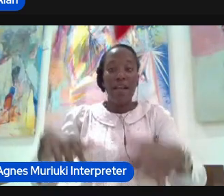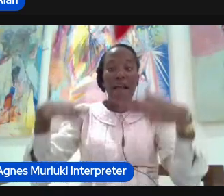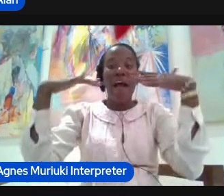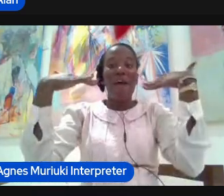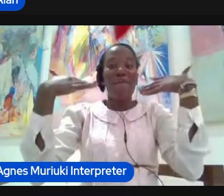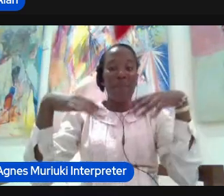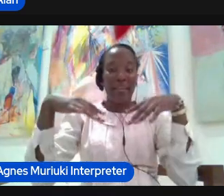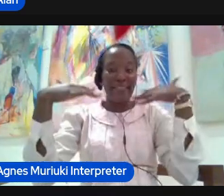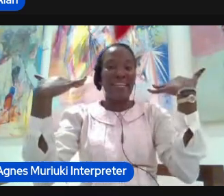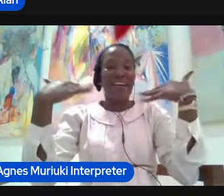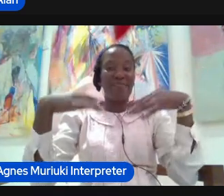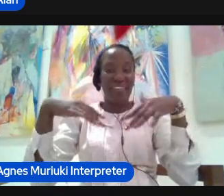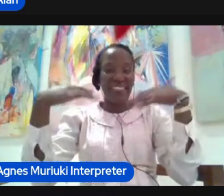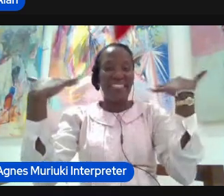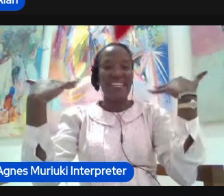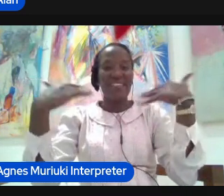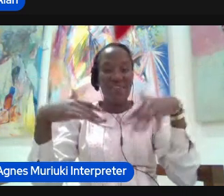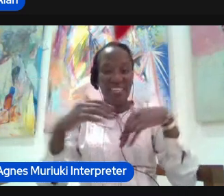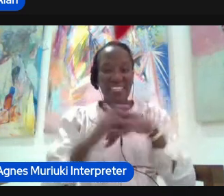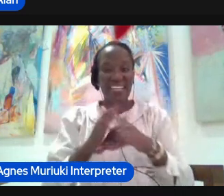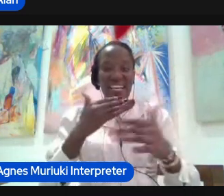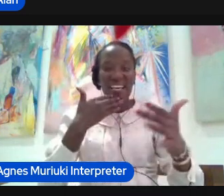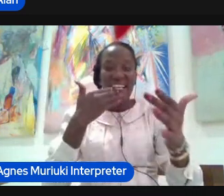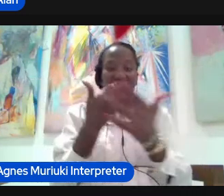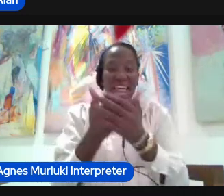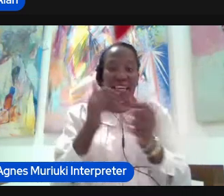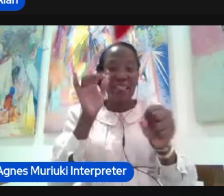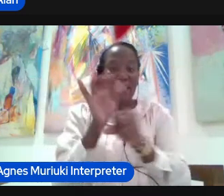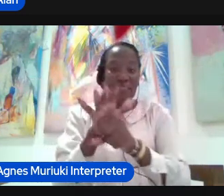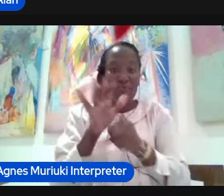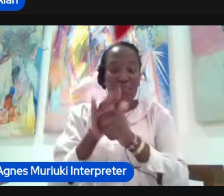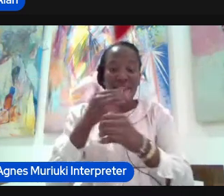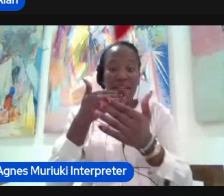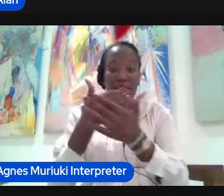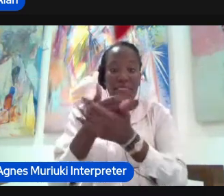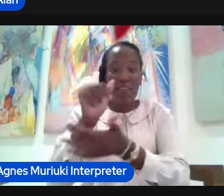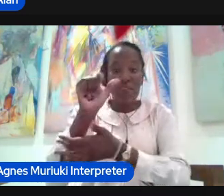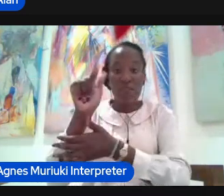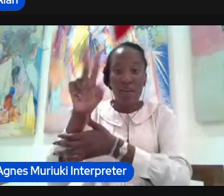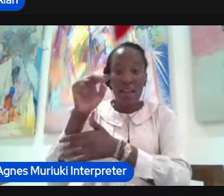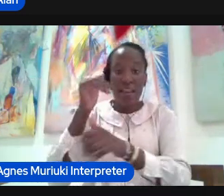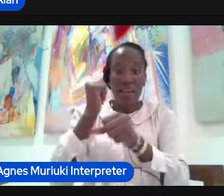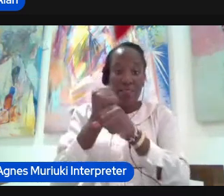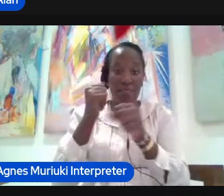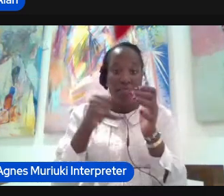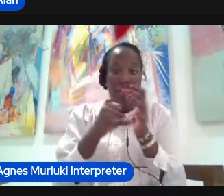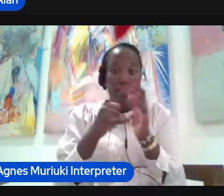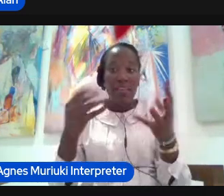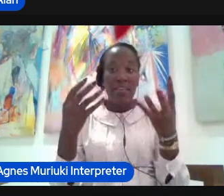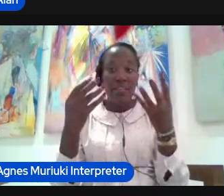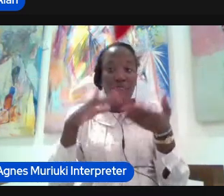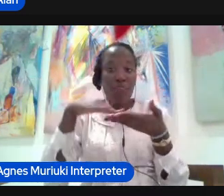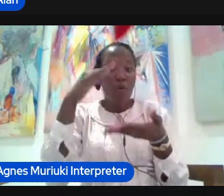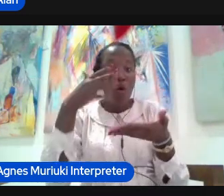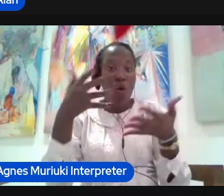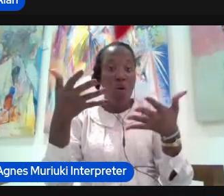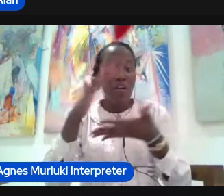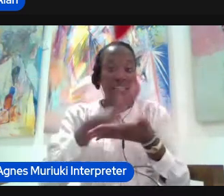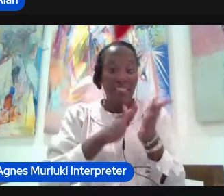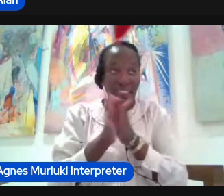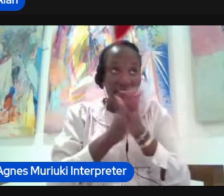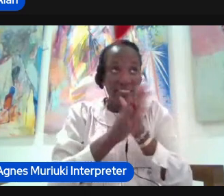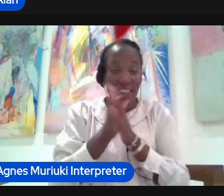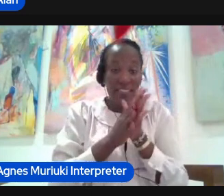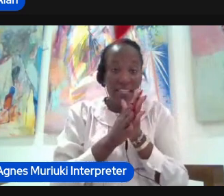Amazing! Wow, thank you so much, and thank you, Alan, for making it even more interesting. Right?